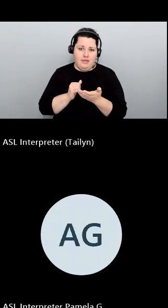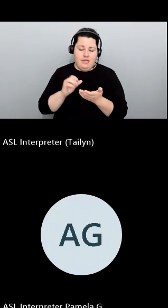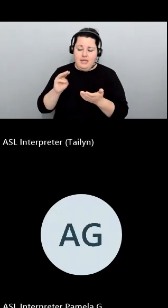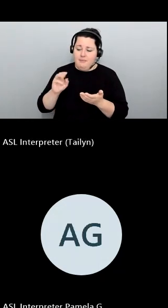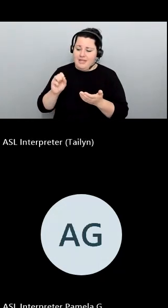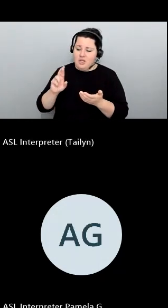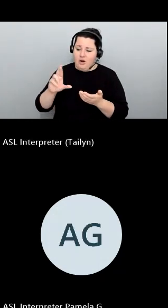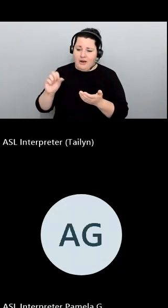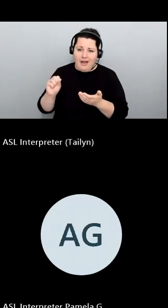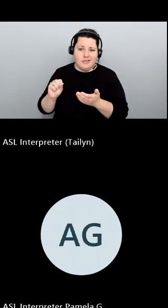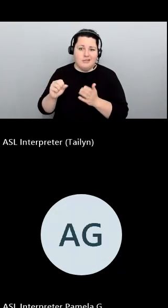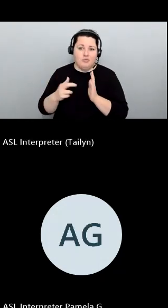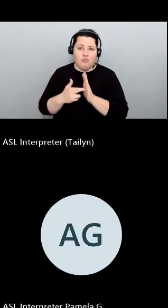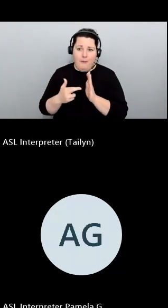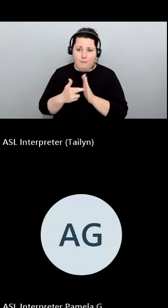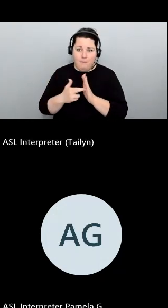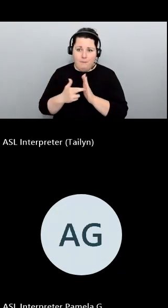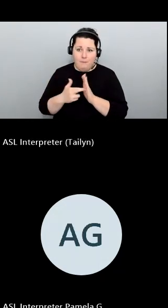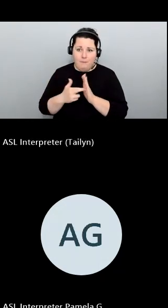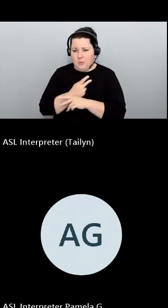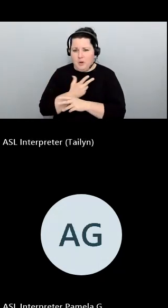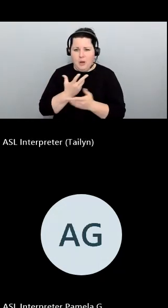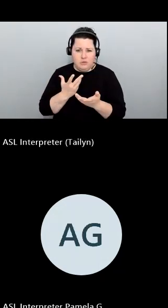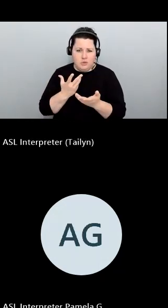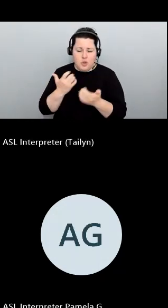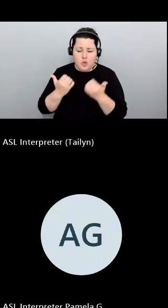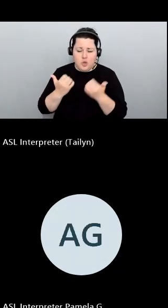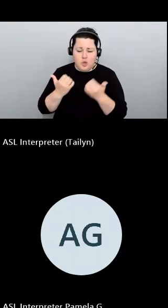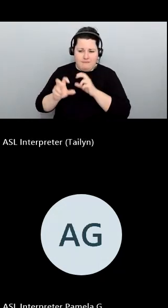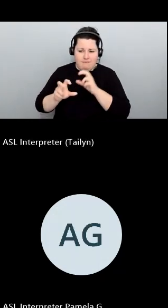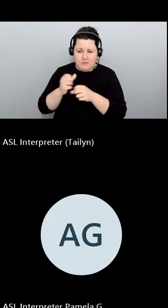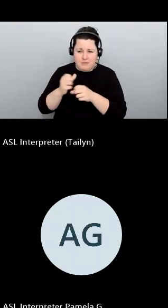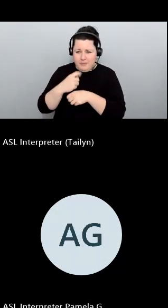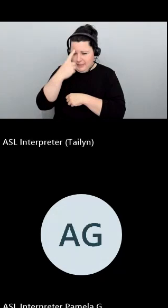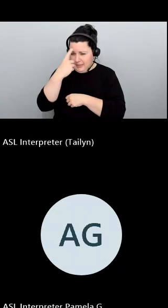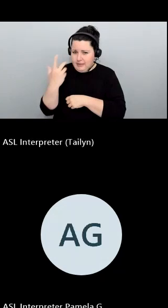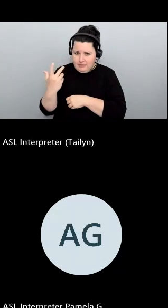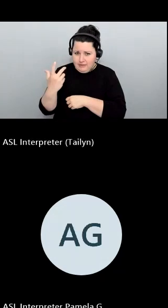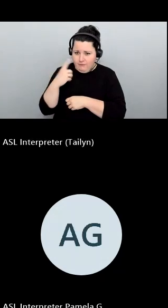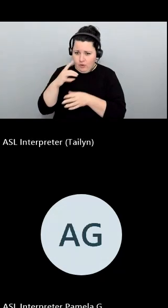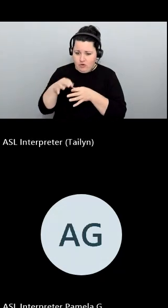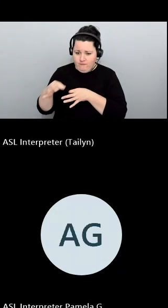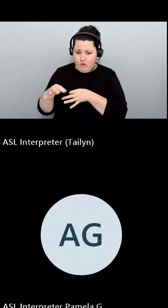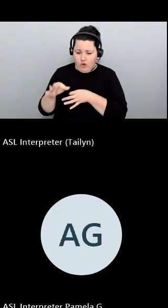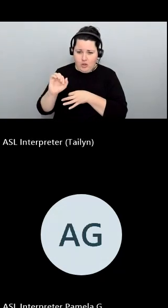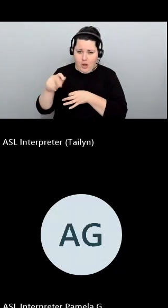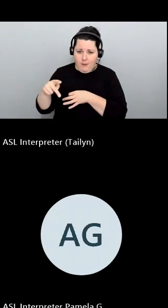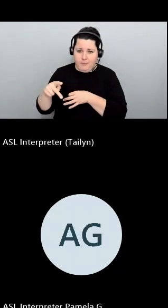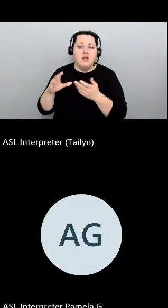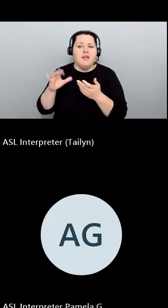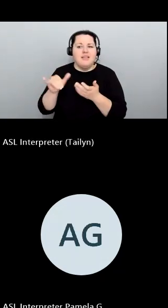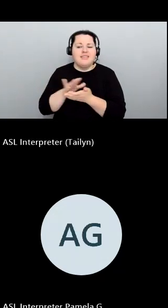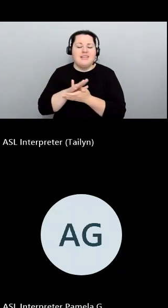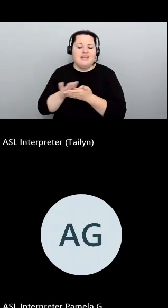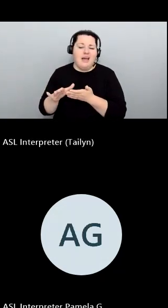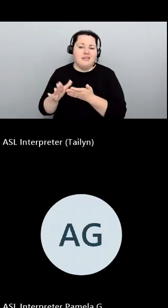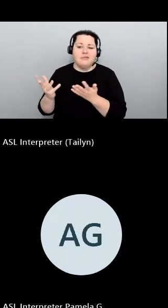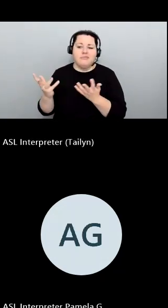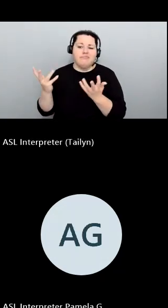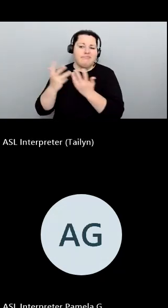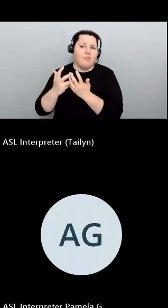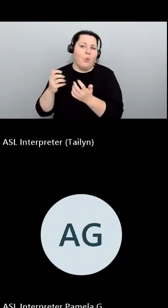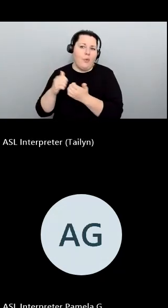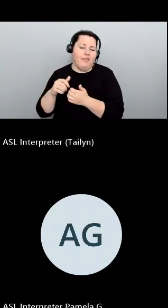MSRS rep to kind of figure out which investments make sense for you within the deferred comp. And this is just a nice complement to the pension